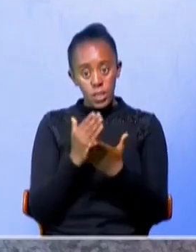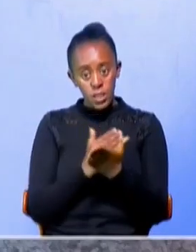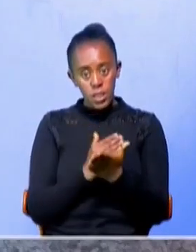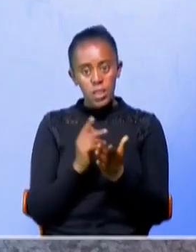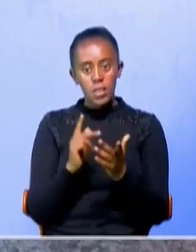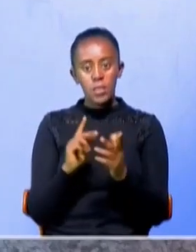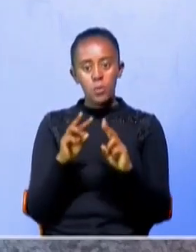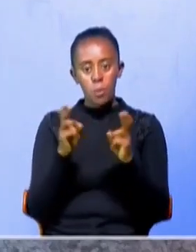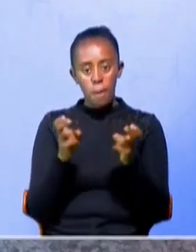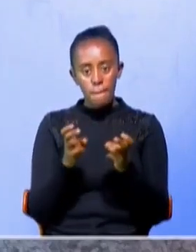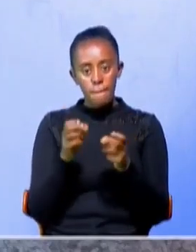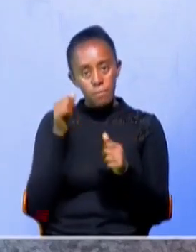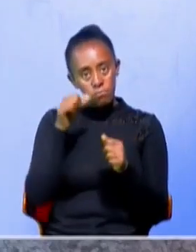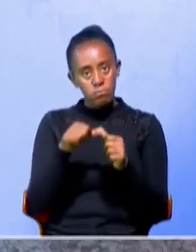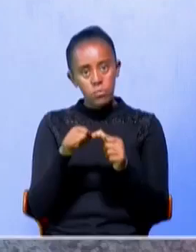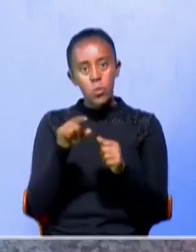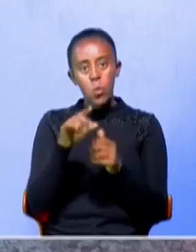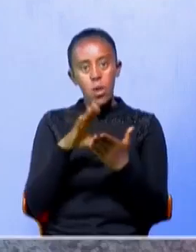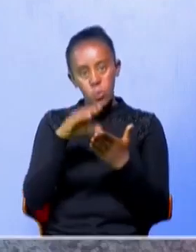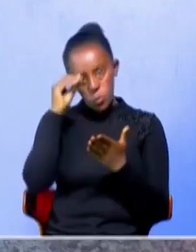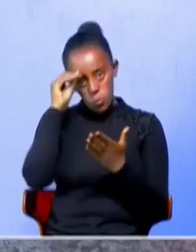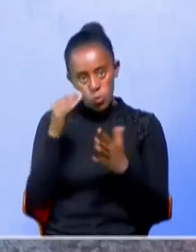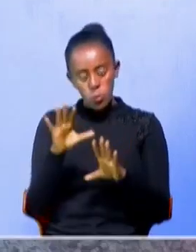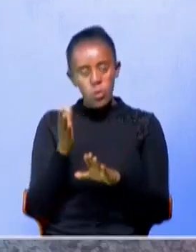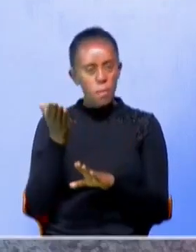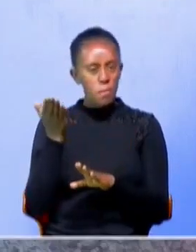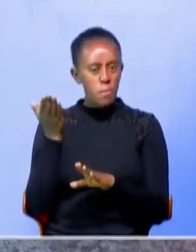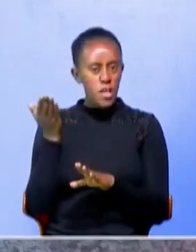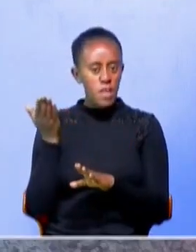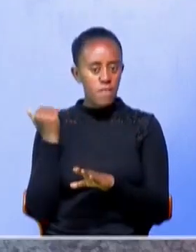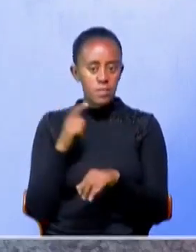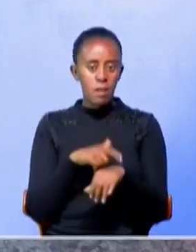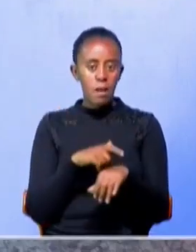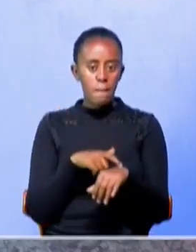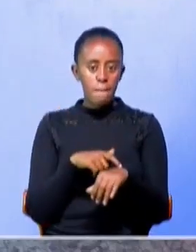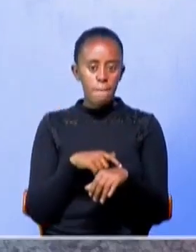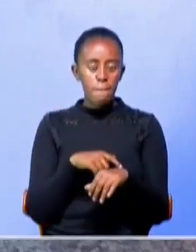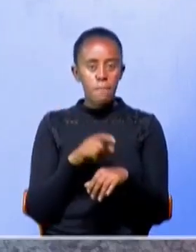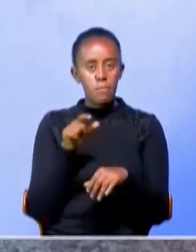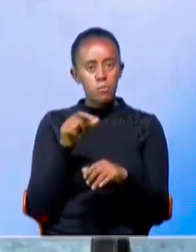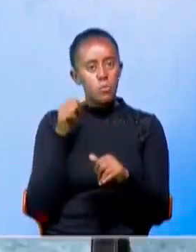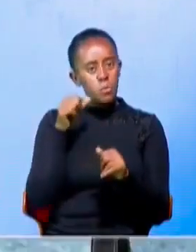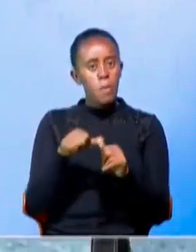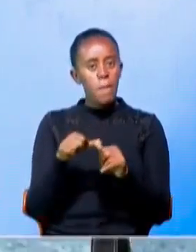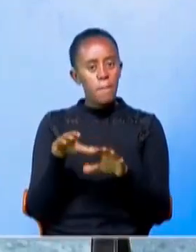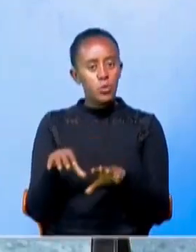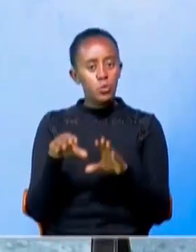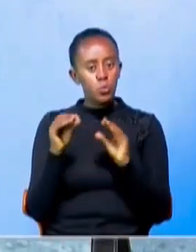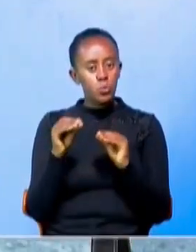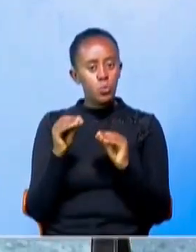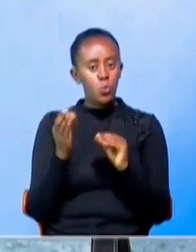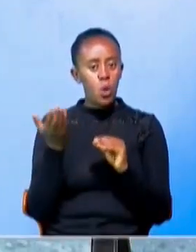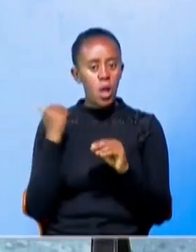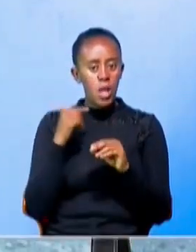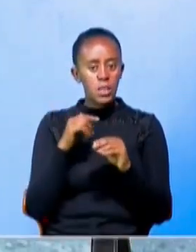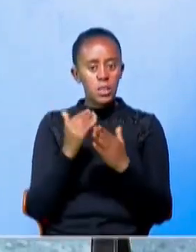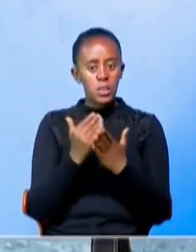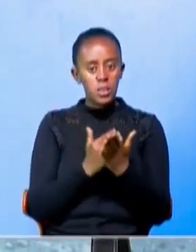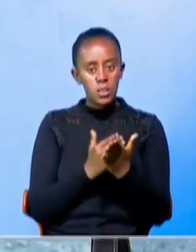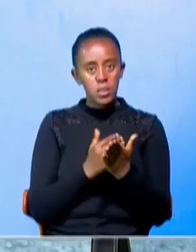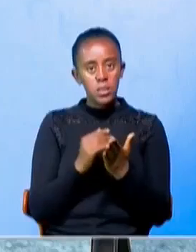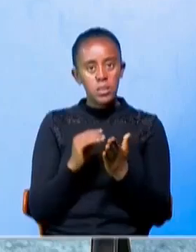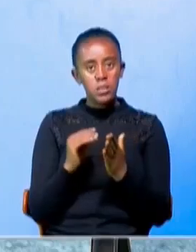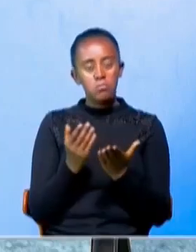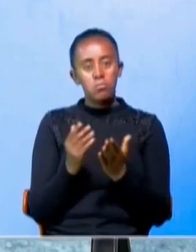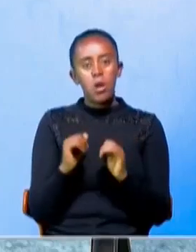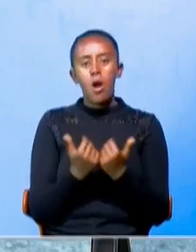topic, I would like to remind you what we learned in the previous time. Remember, students, last lesson we learned about